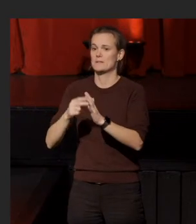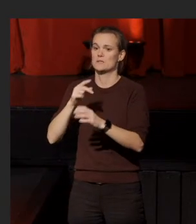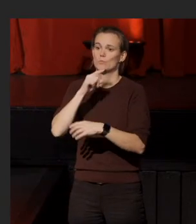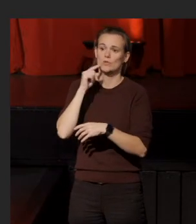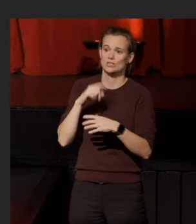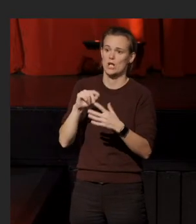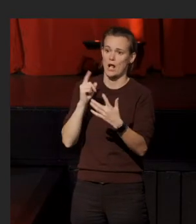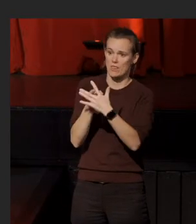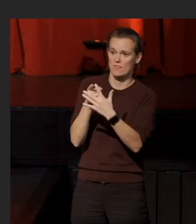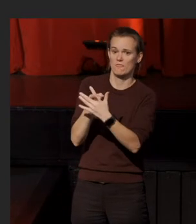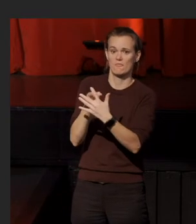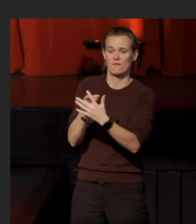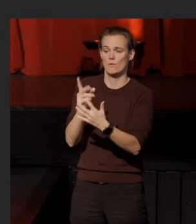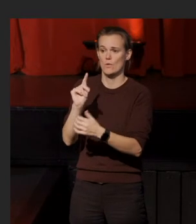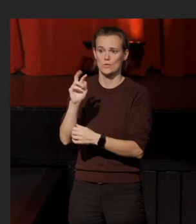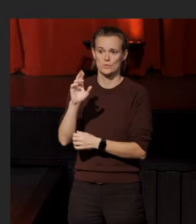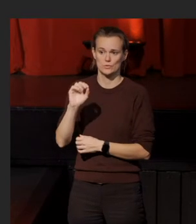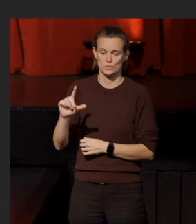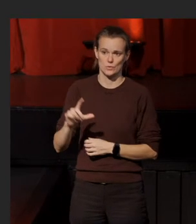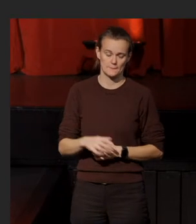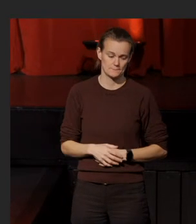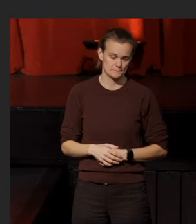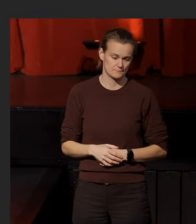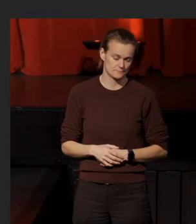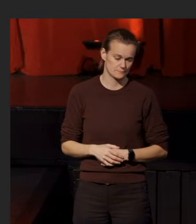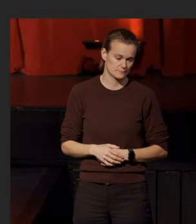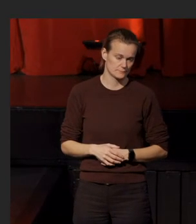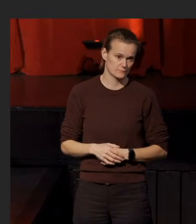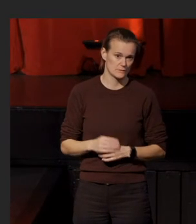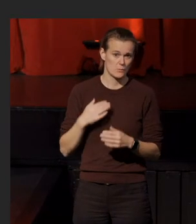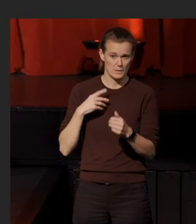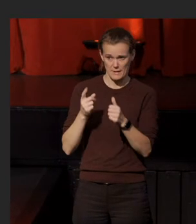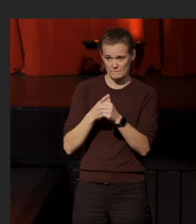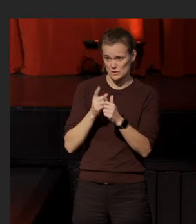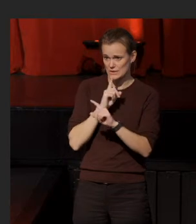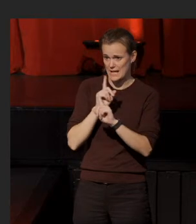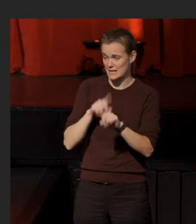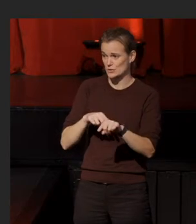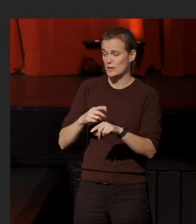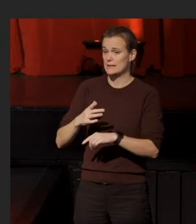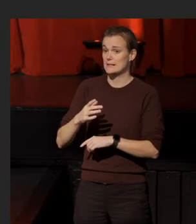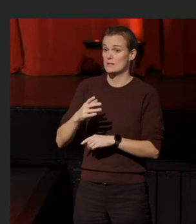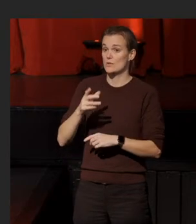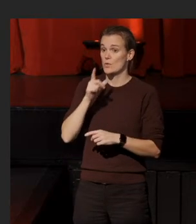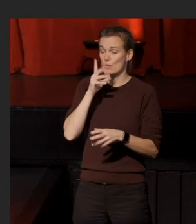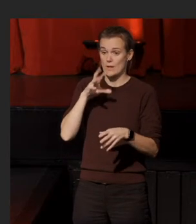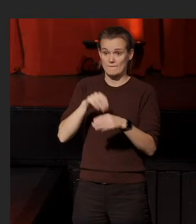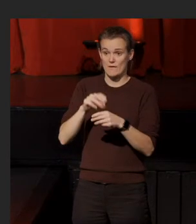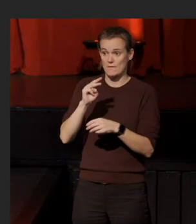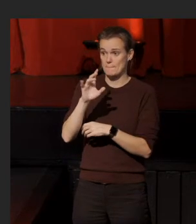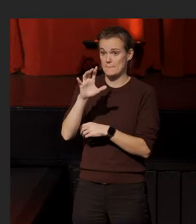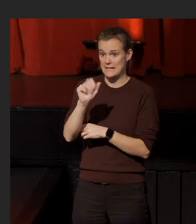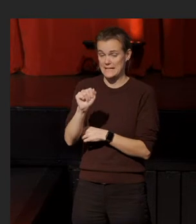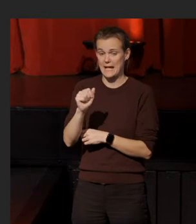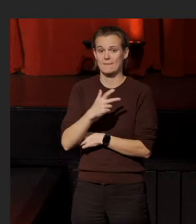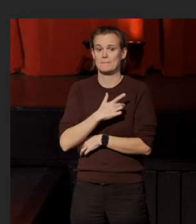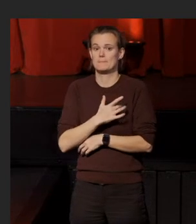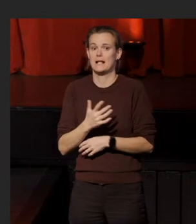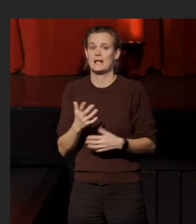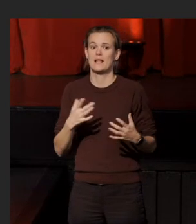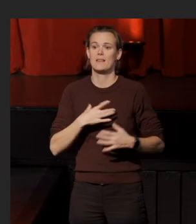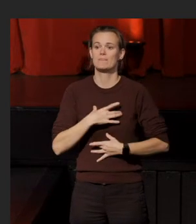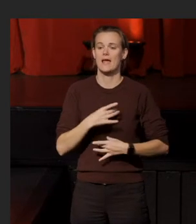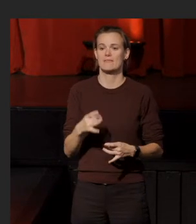election? Yeah, let me first speak to the idea that journalists like to try to get something that is representative to drop